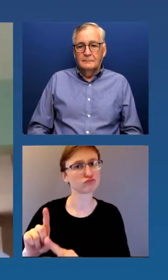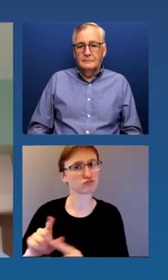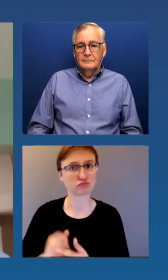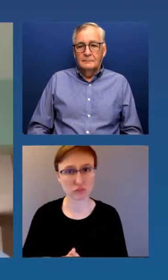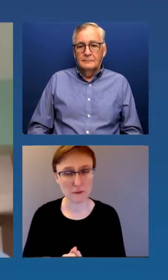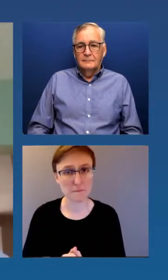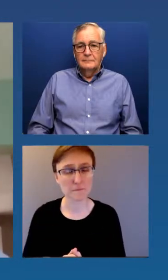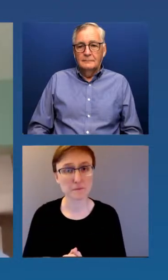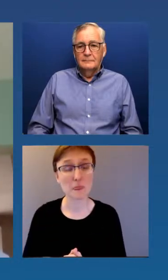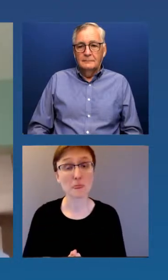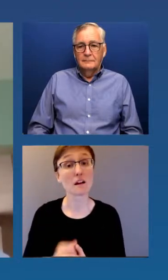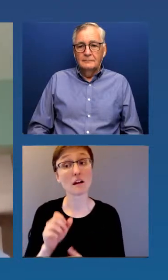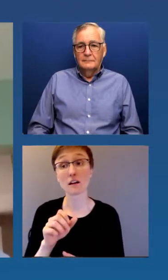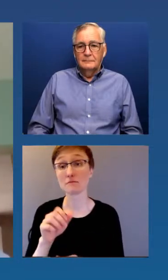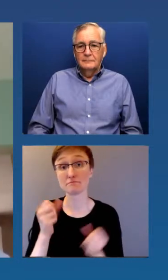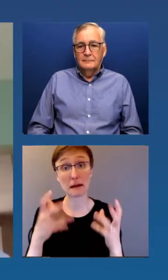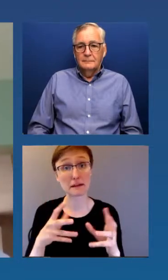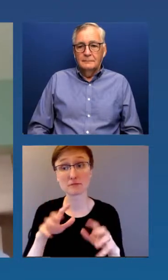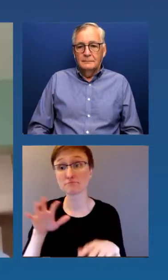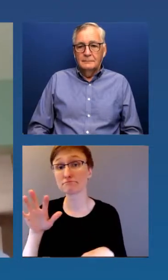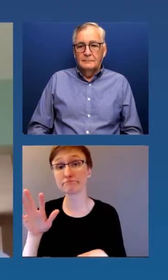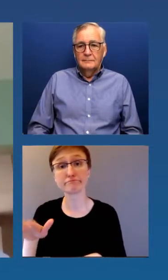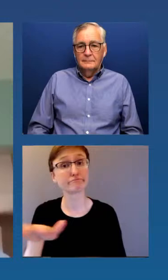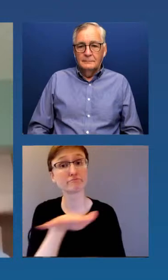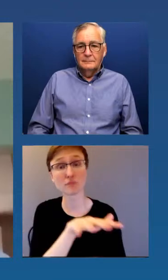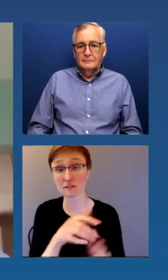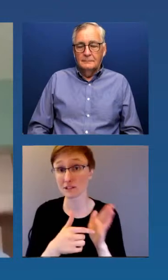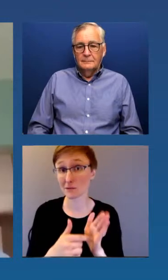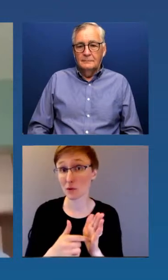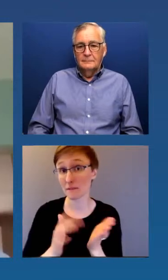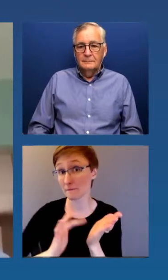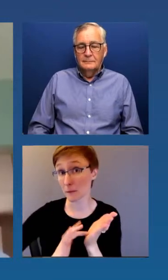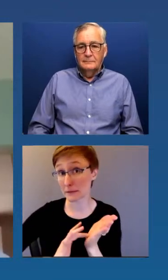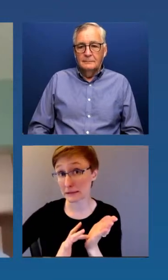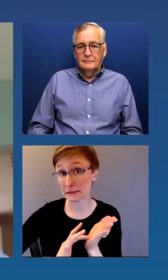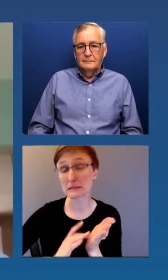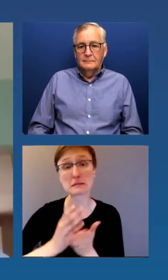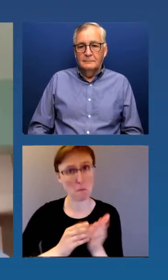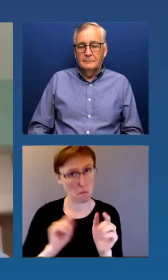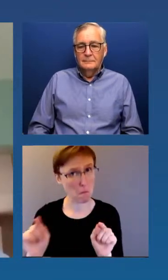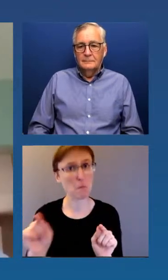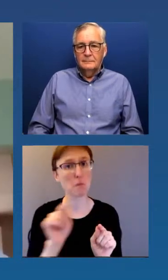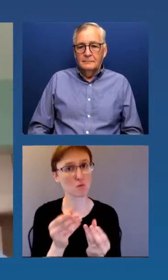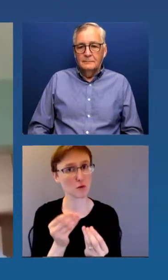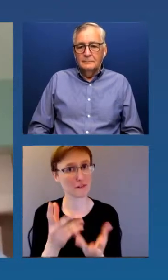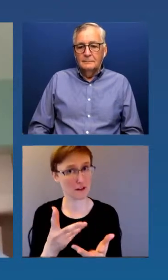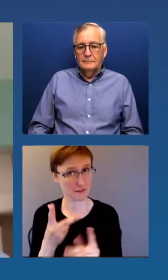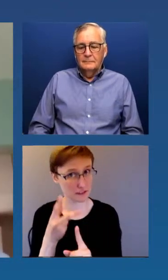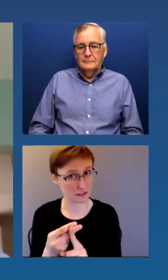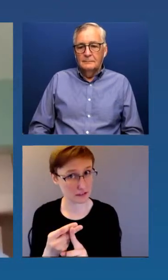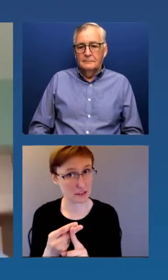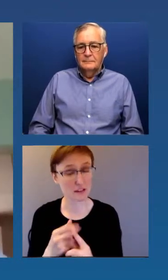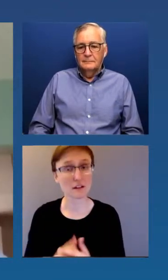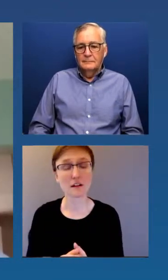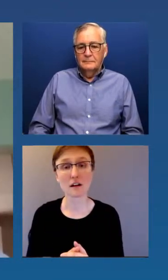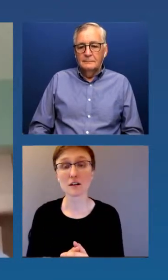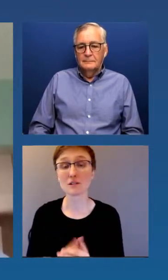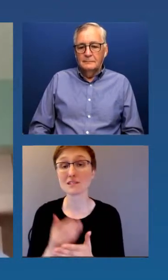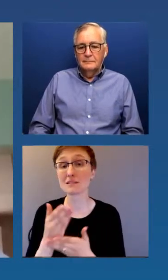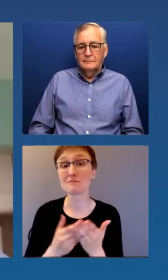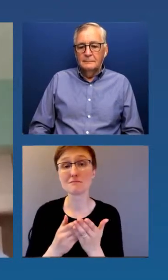vaccine in Ottawa, such as select pharmacies, clinics for Inuit populations, and mobile vaccine clinics for